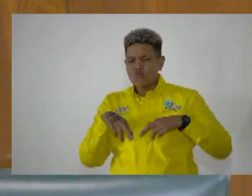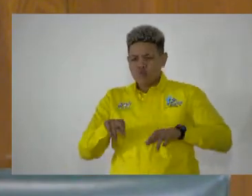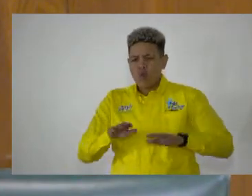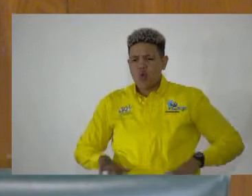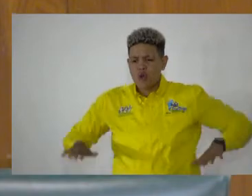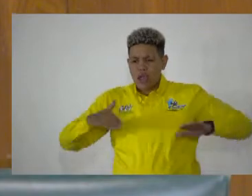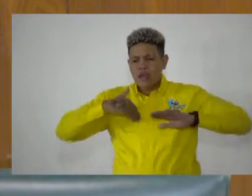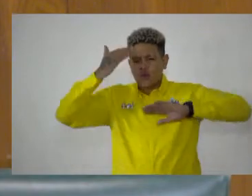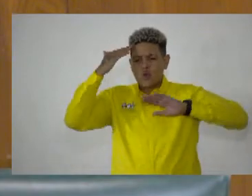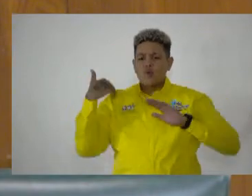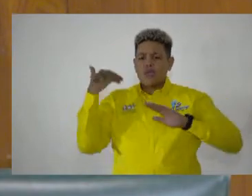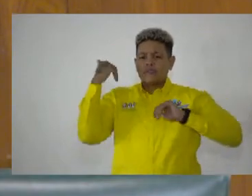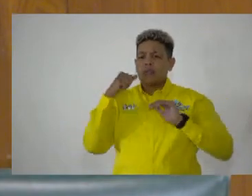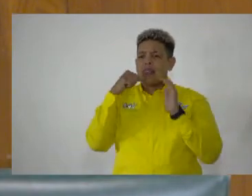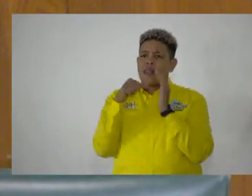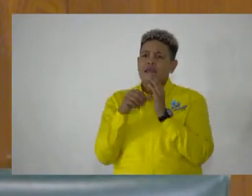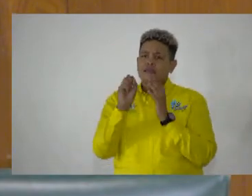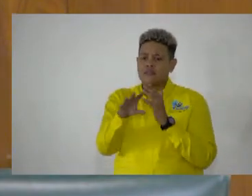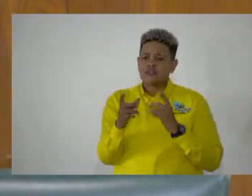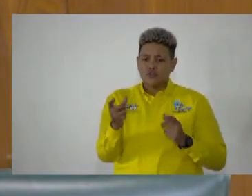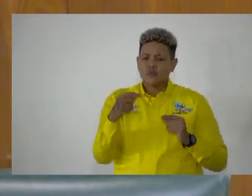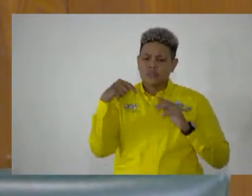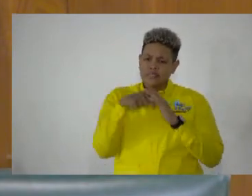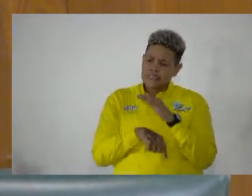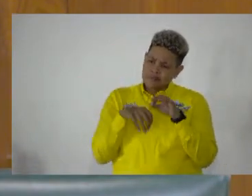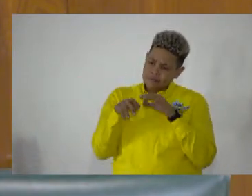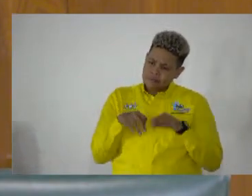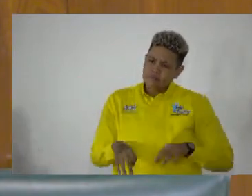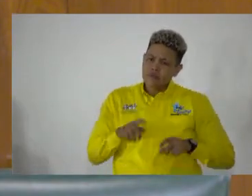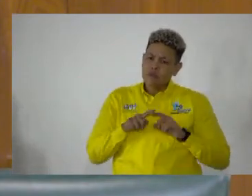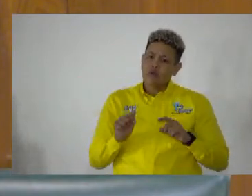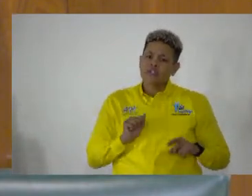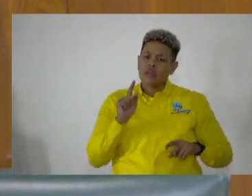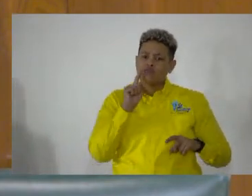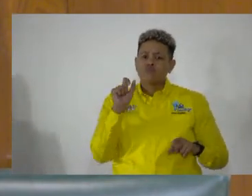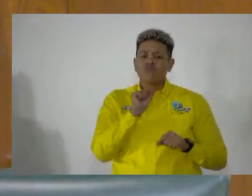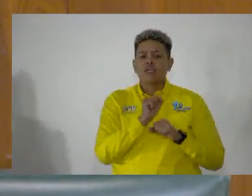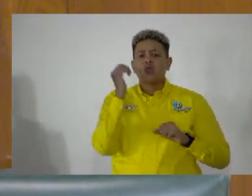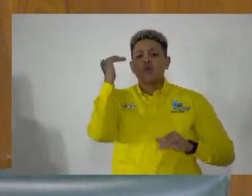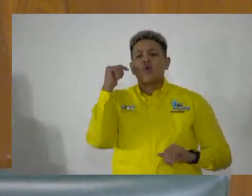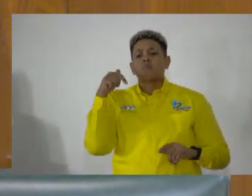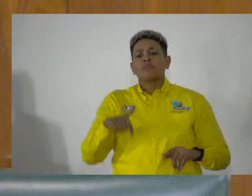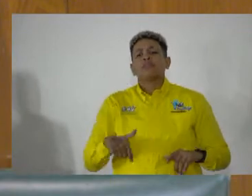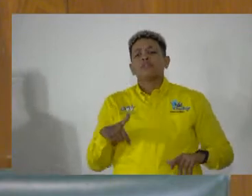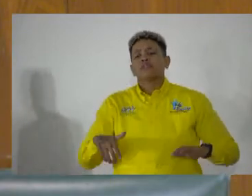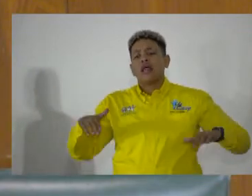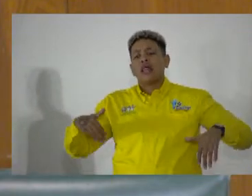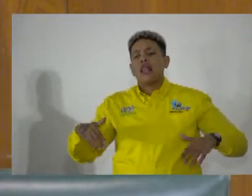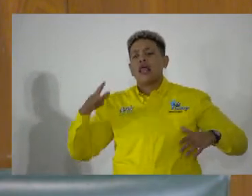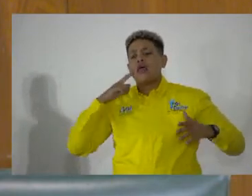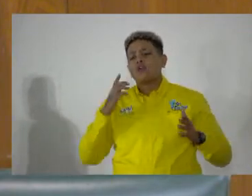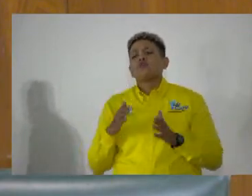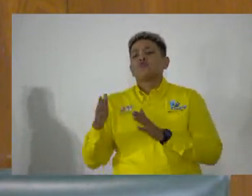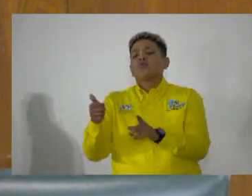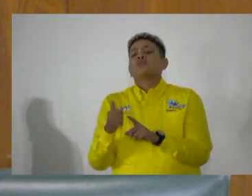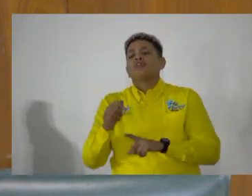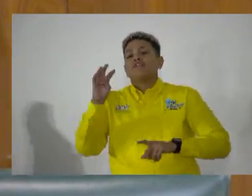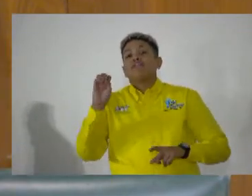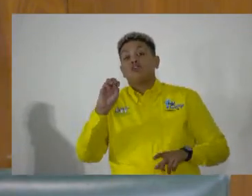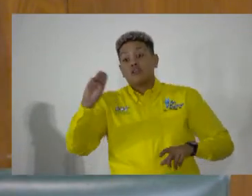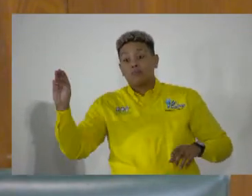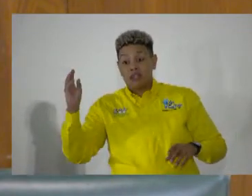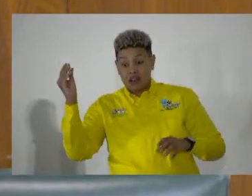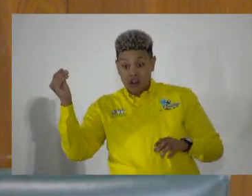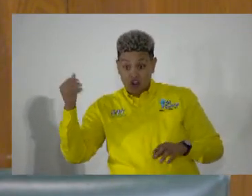we're expecting a letter to do the details, but I'm sincerely hoping that this does not go the route of the $40 million